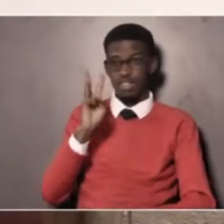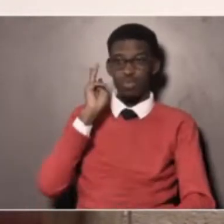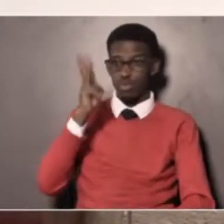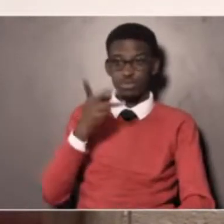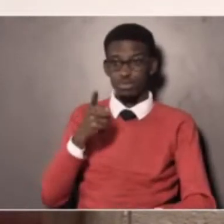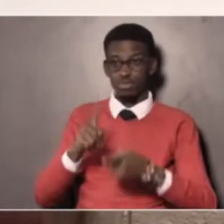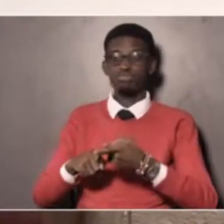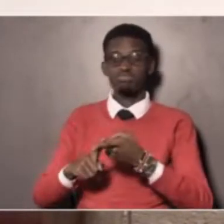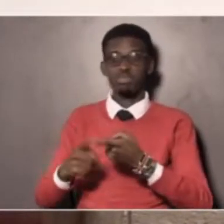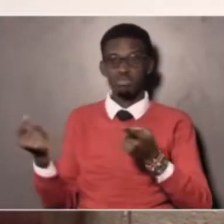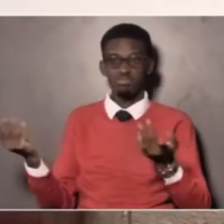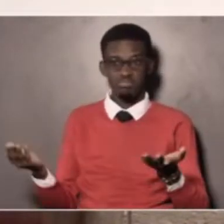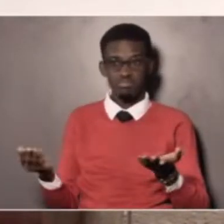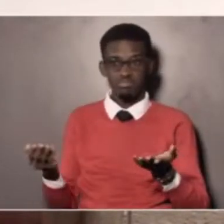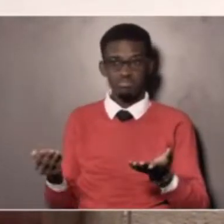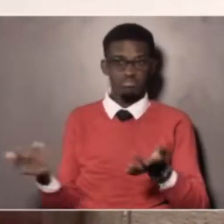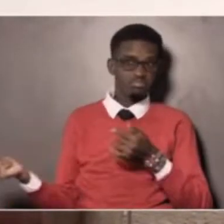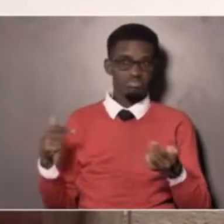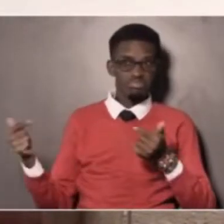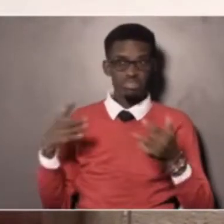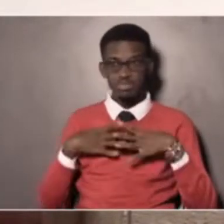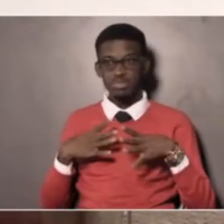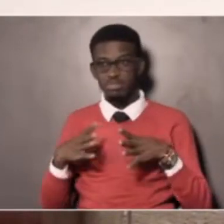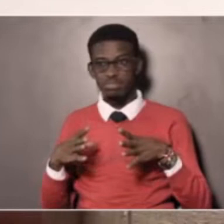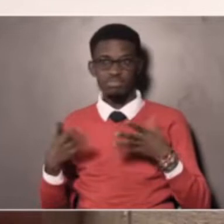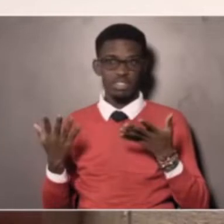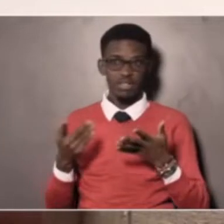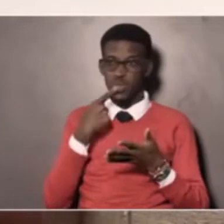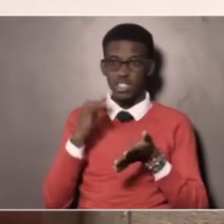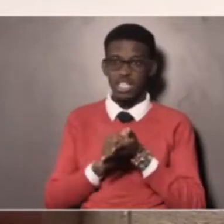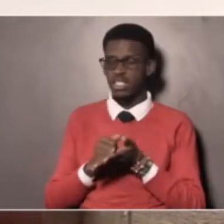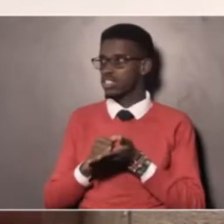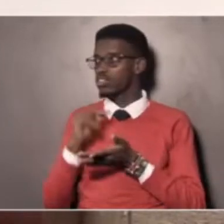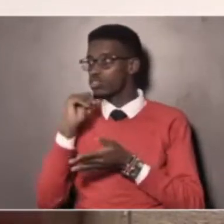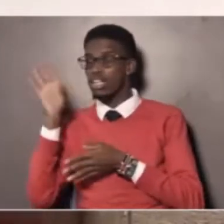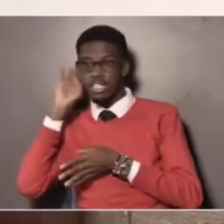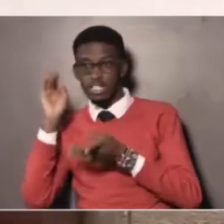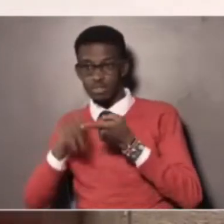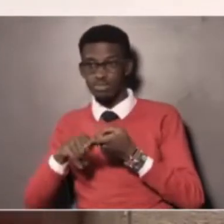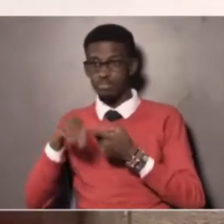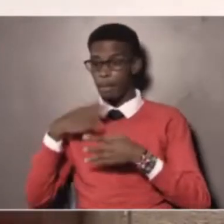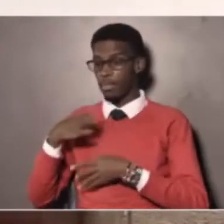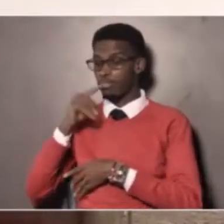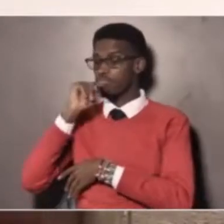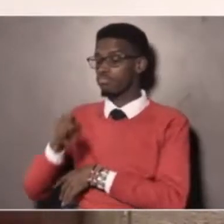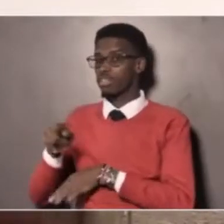incite the people so that they could not listen to Stephen and they could not follow him, what he was